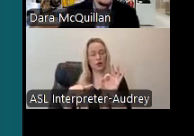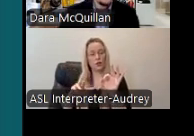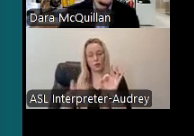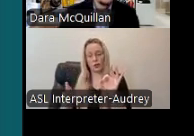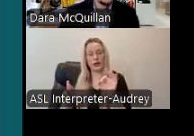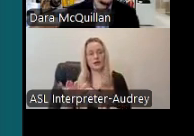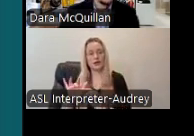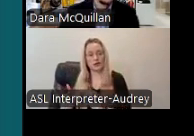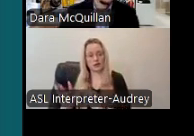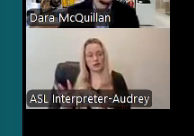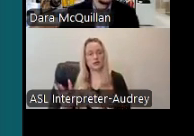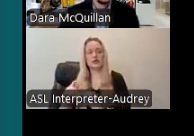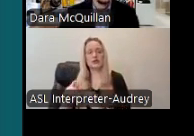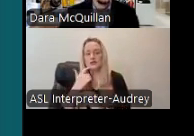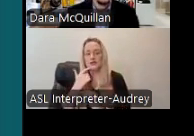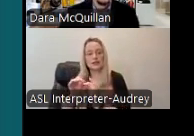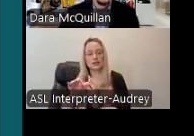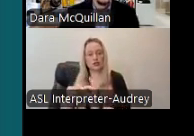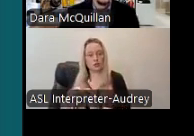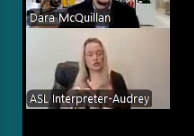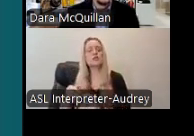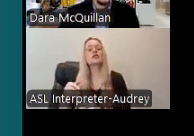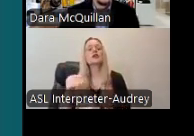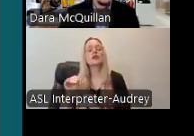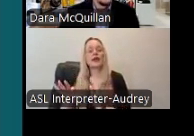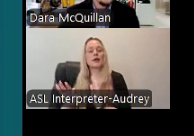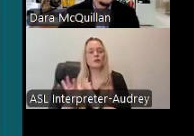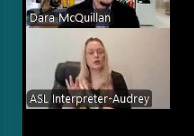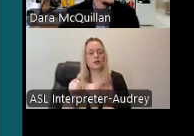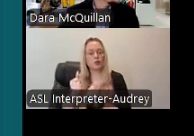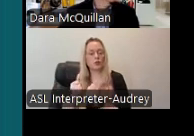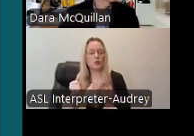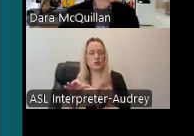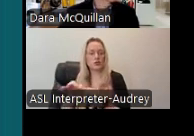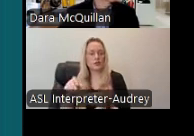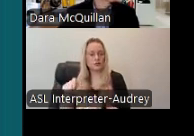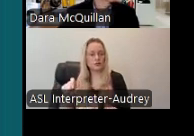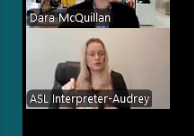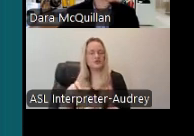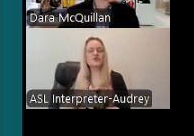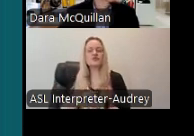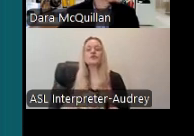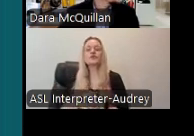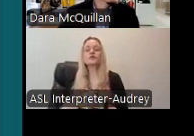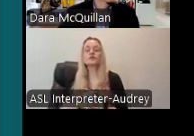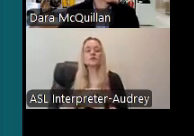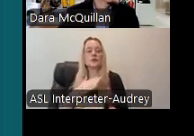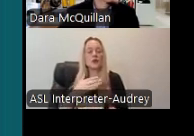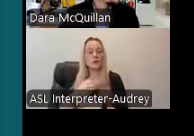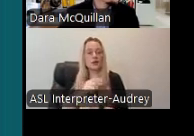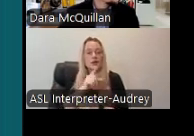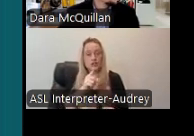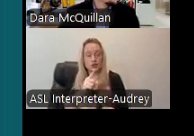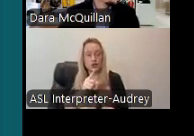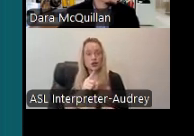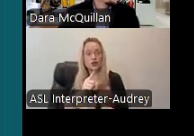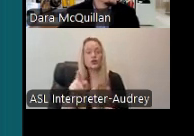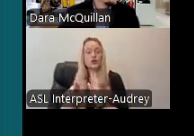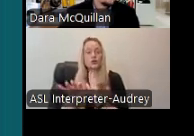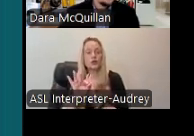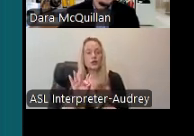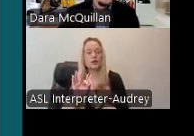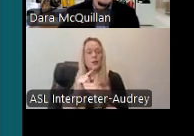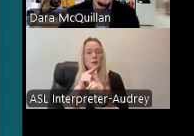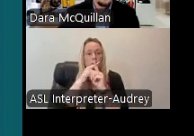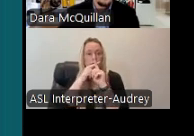selecting interpretation, and select the applicable language. Please be sure to select the mute original audio